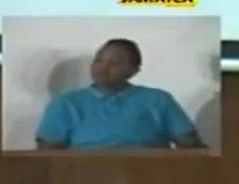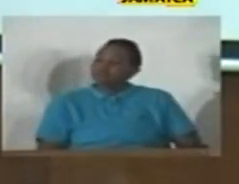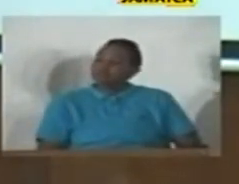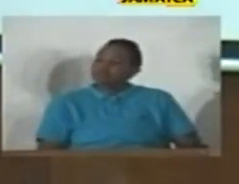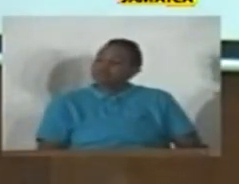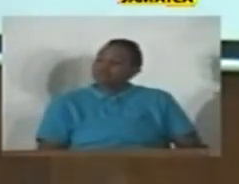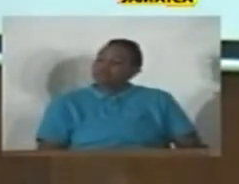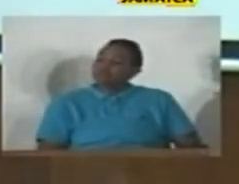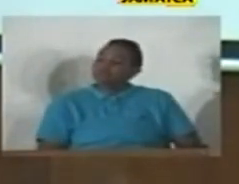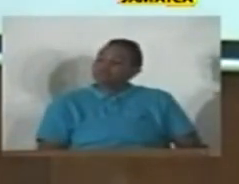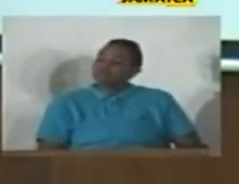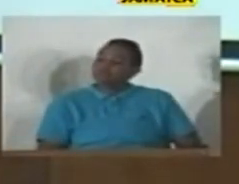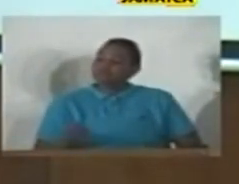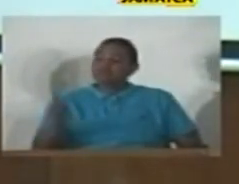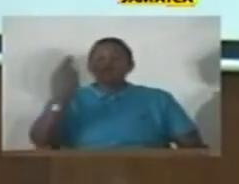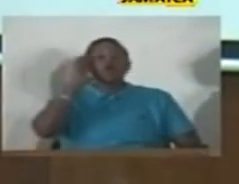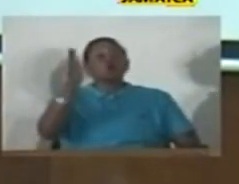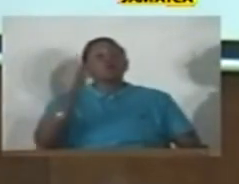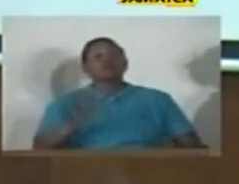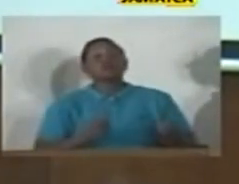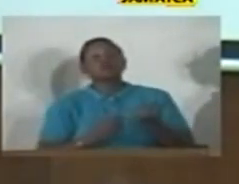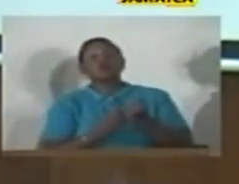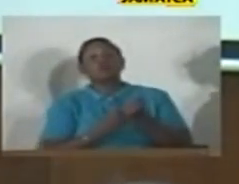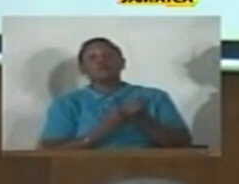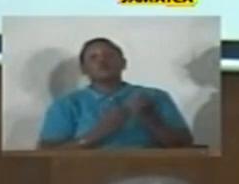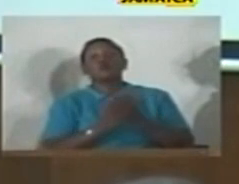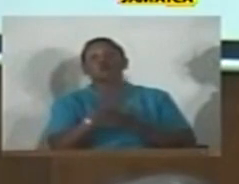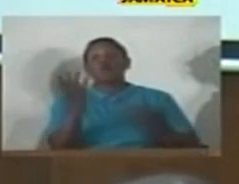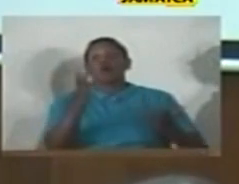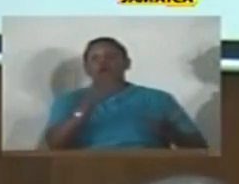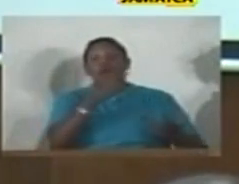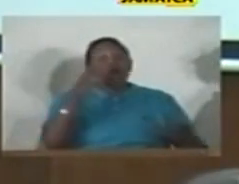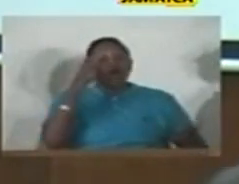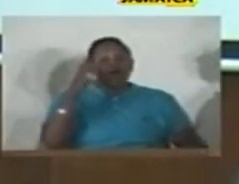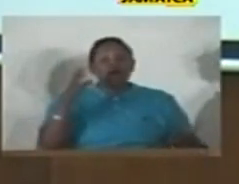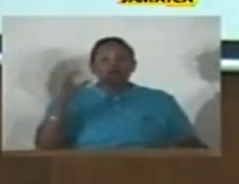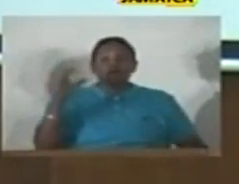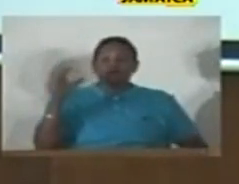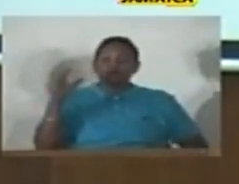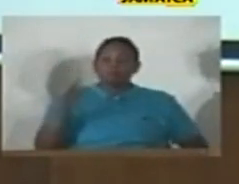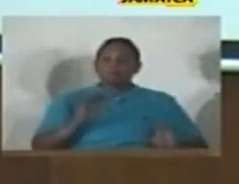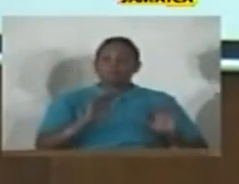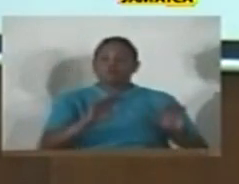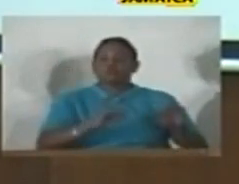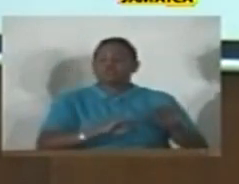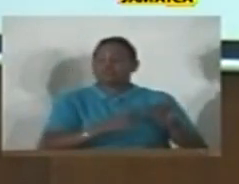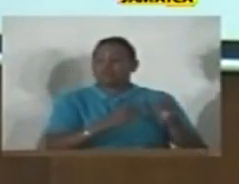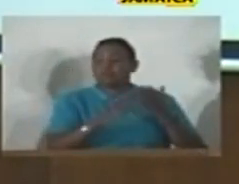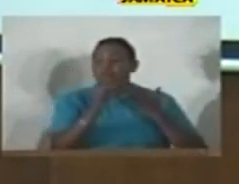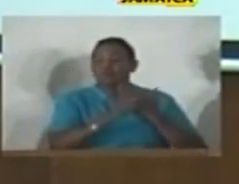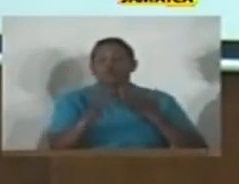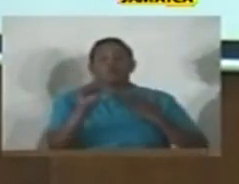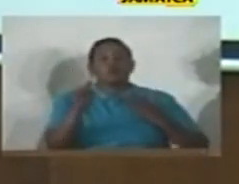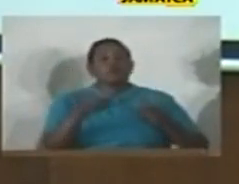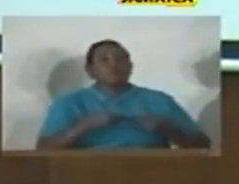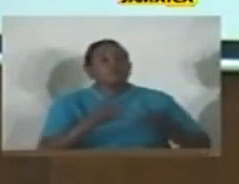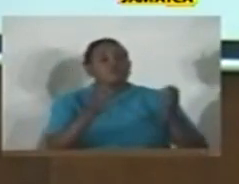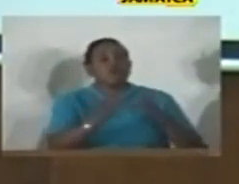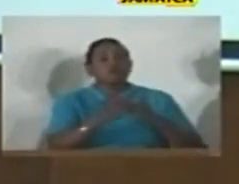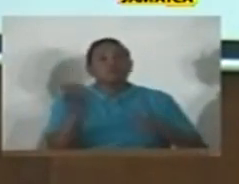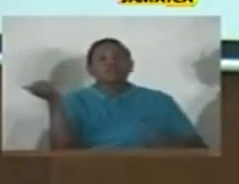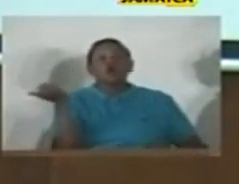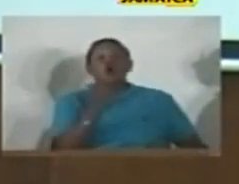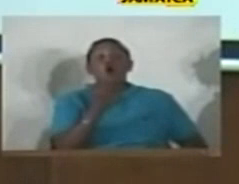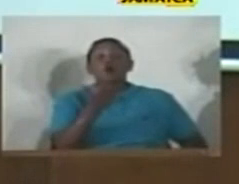be facilitated through the Agricultural Push Start program, where they are provided with all